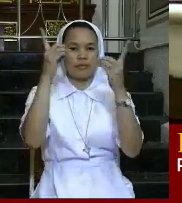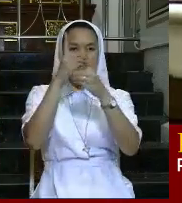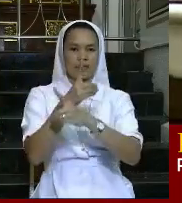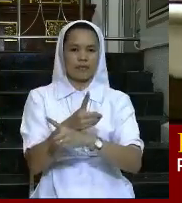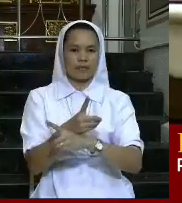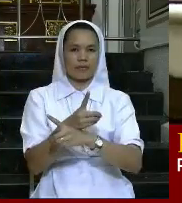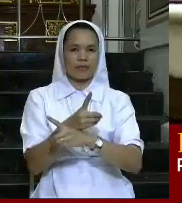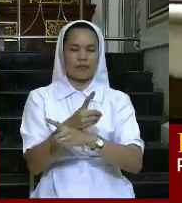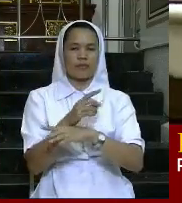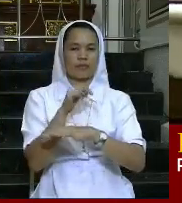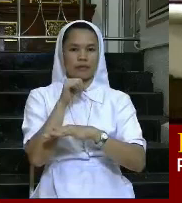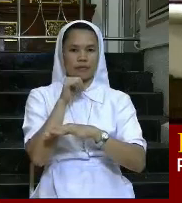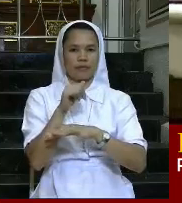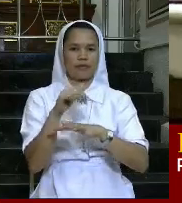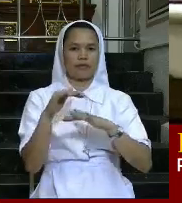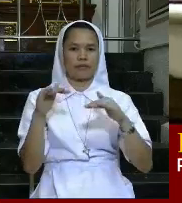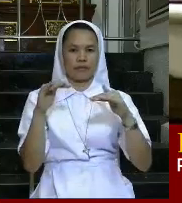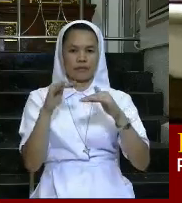only temporary.